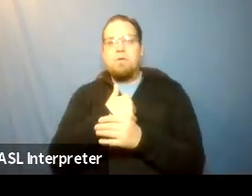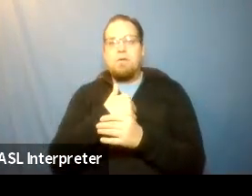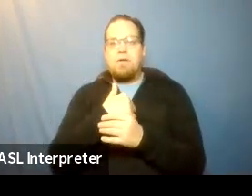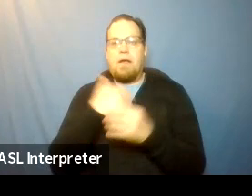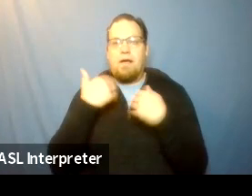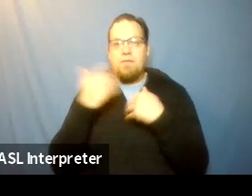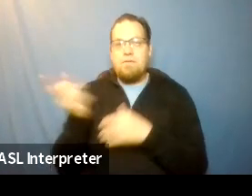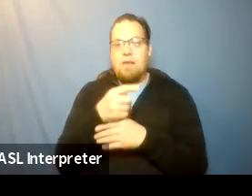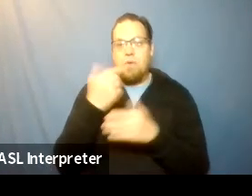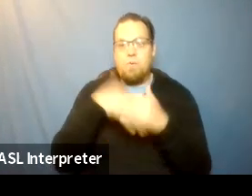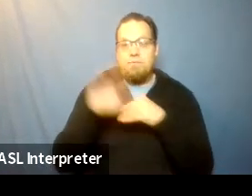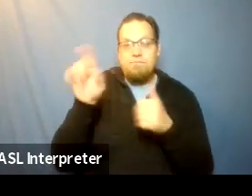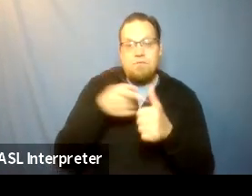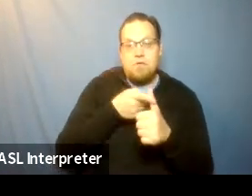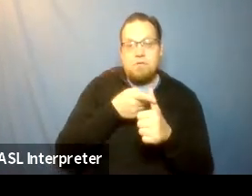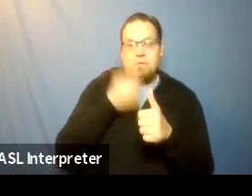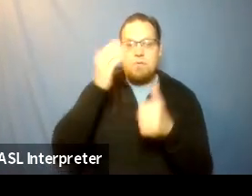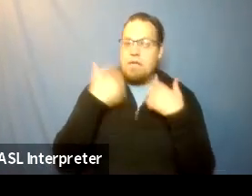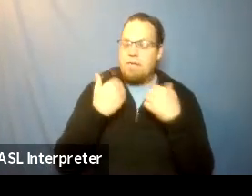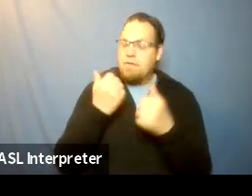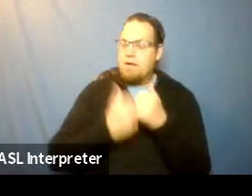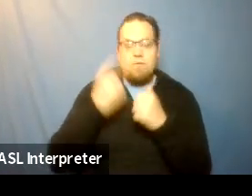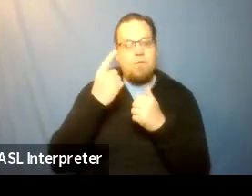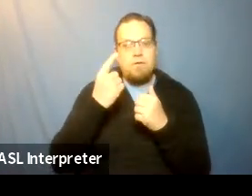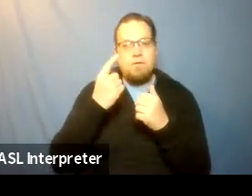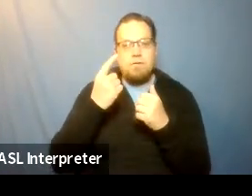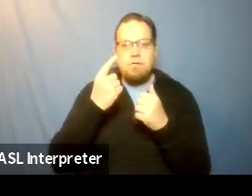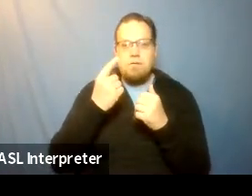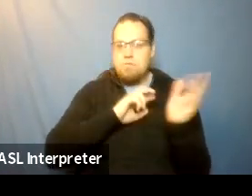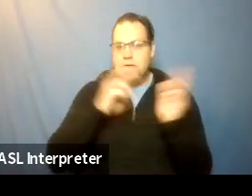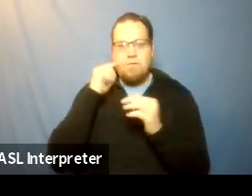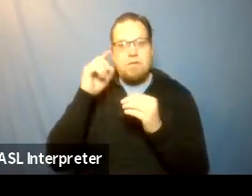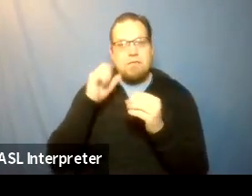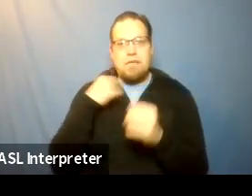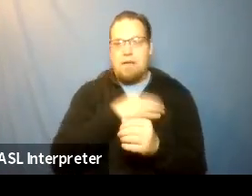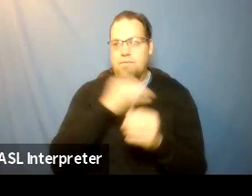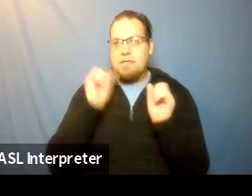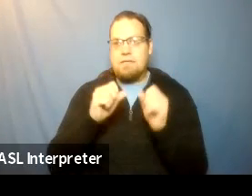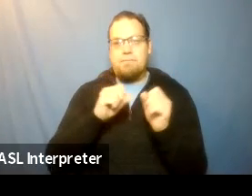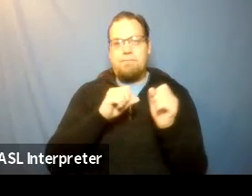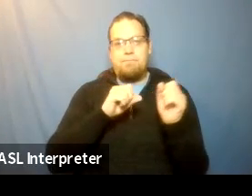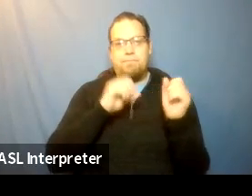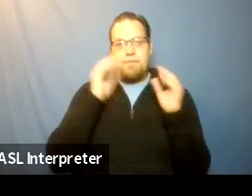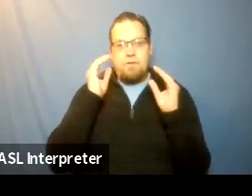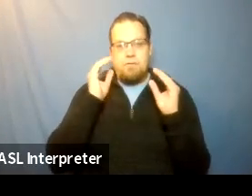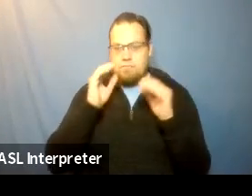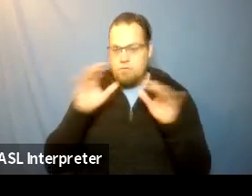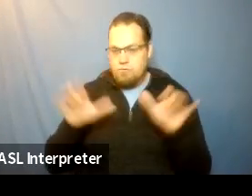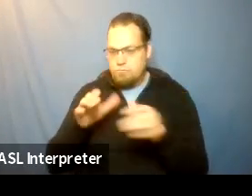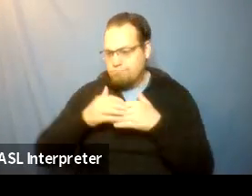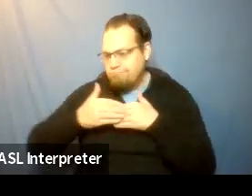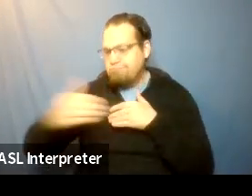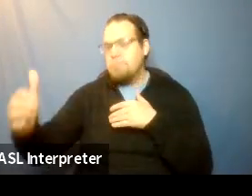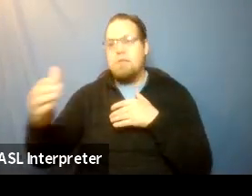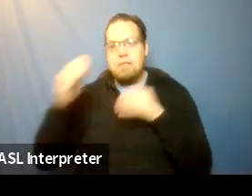first. And we're going to have basically all hands on deck for staff, so we can walk through the protocols, we can teach those, we can have students